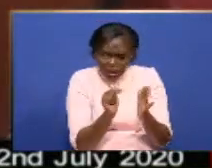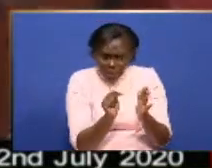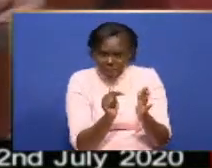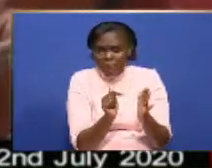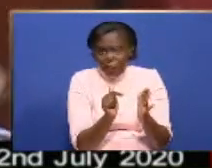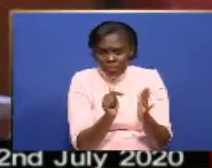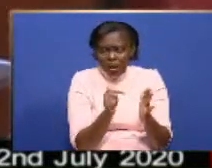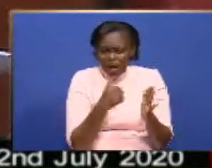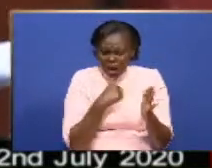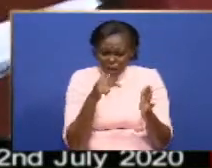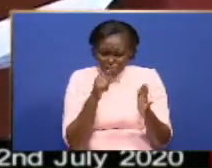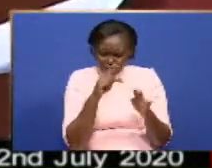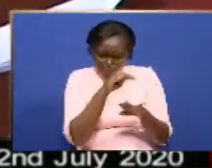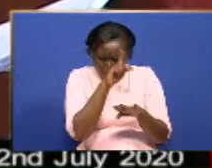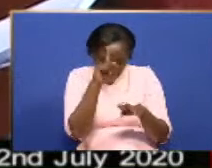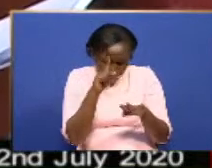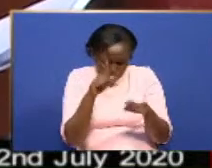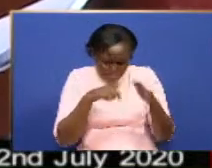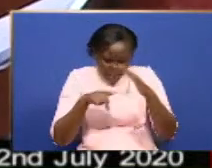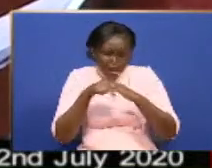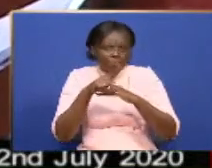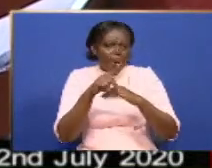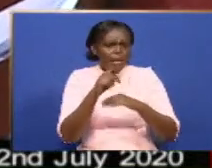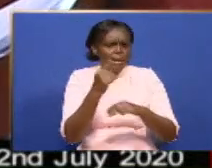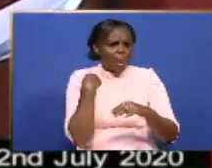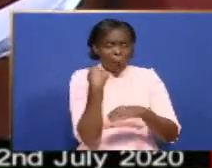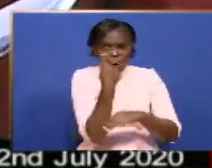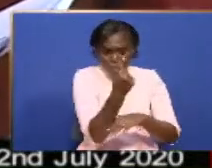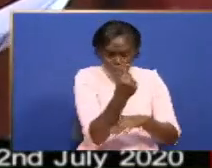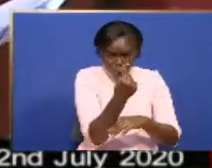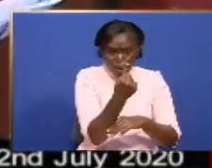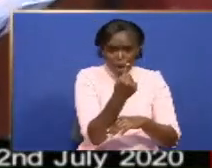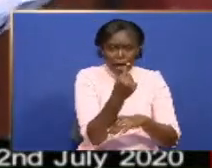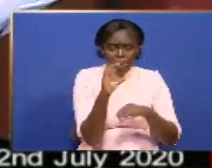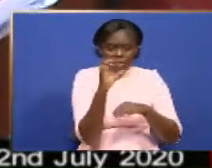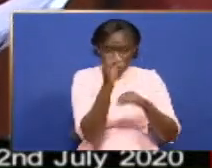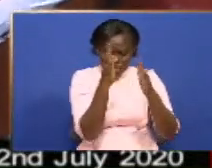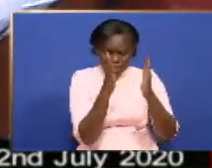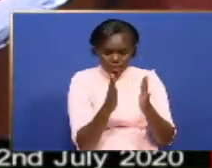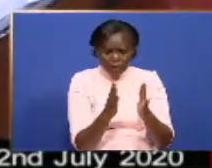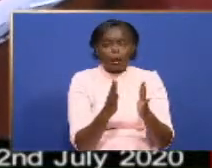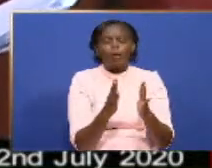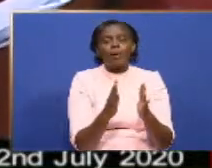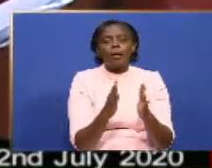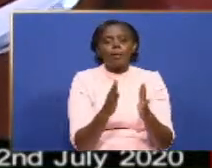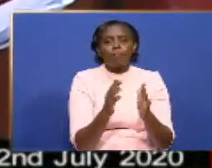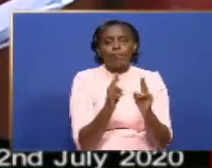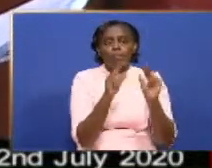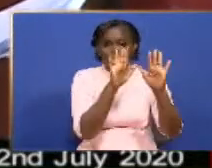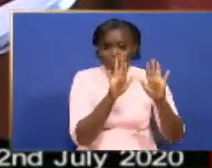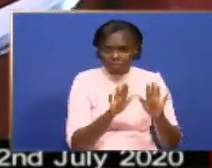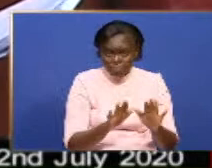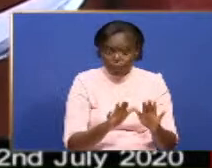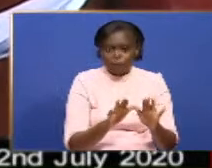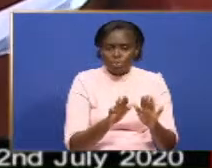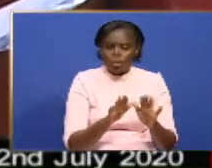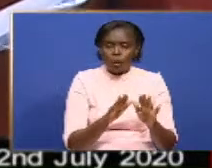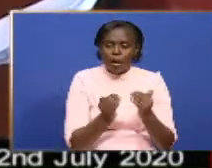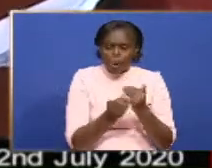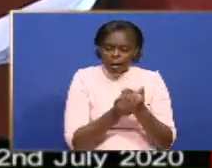the primary role, citizenship is paramount, and that we must at least treat our